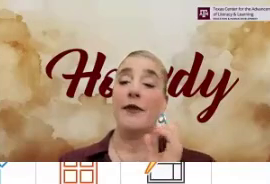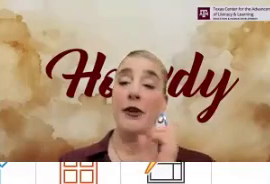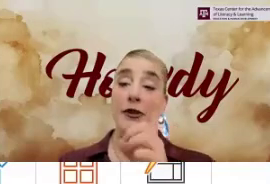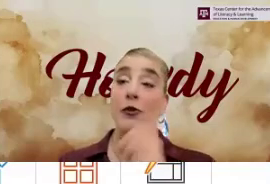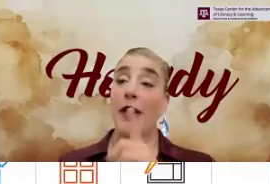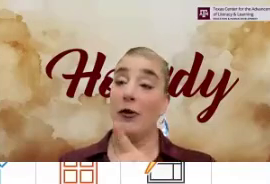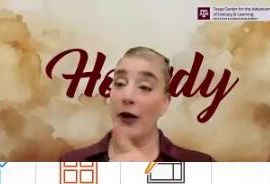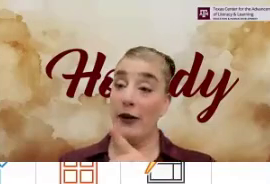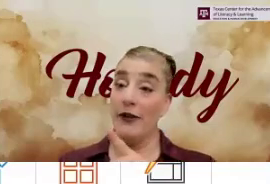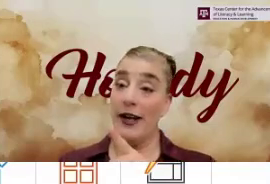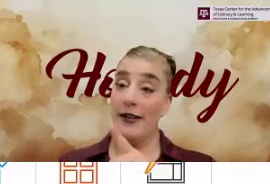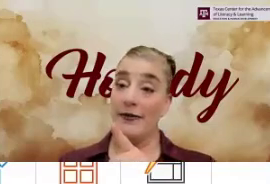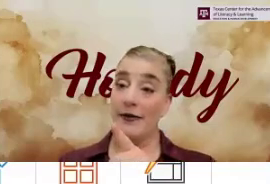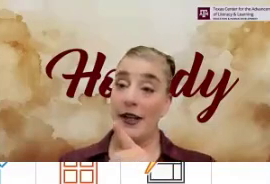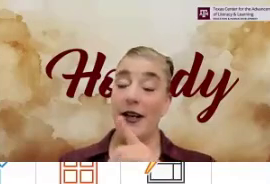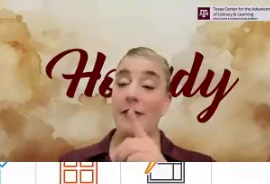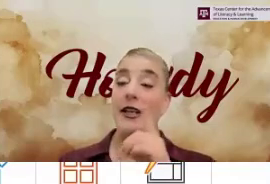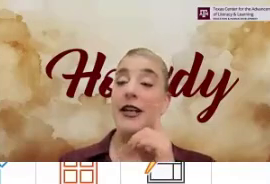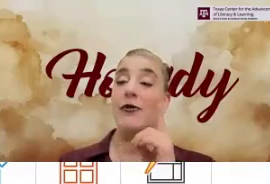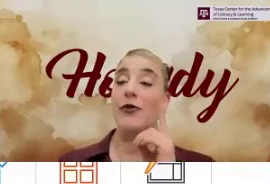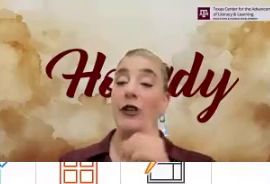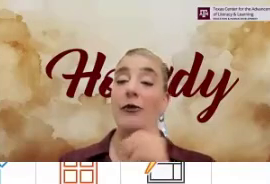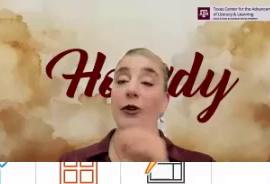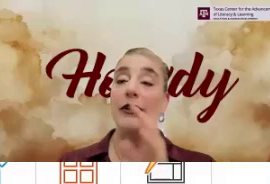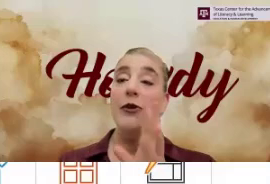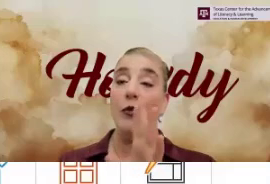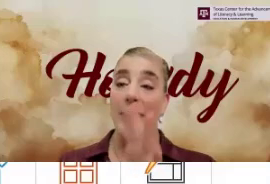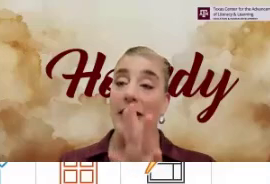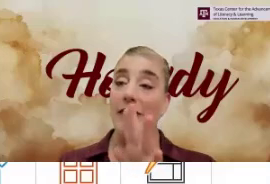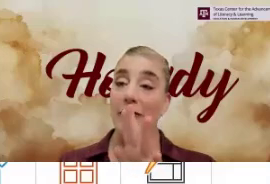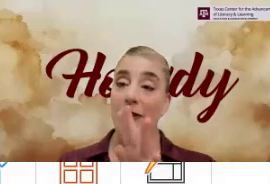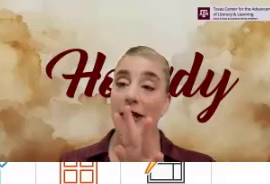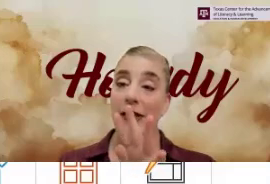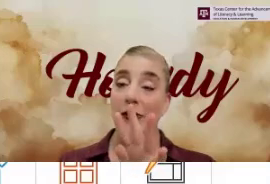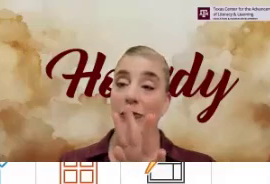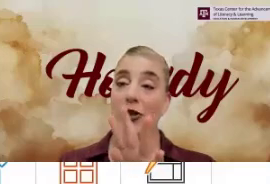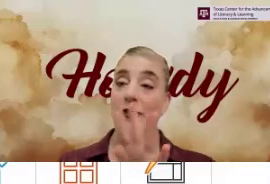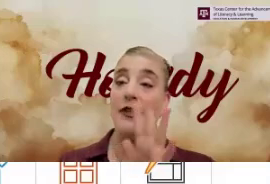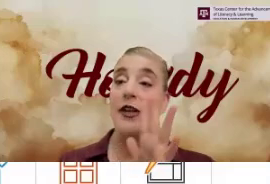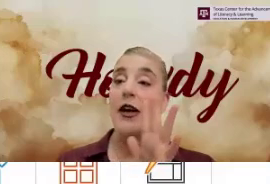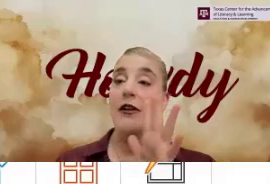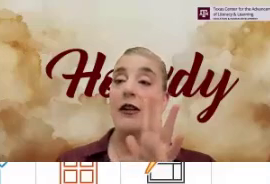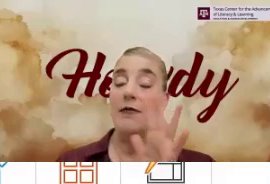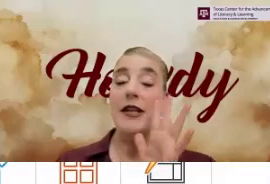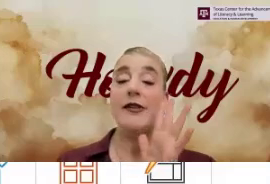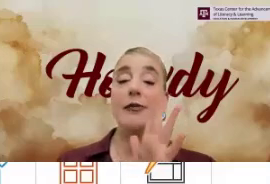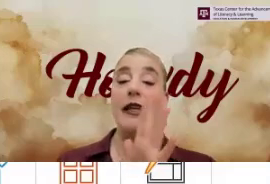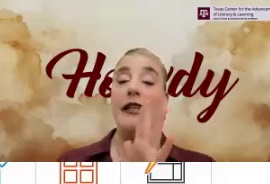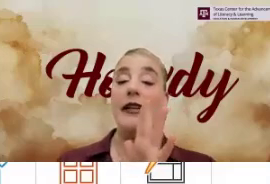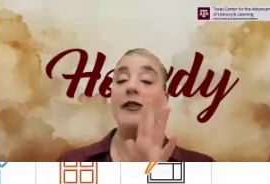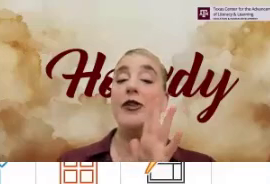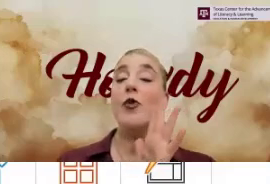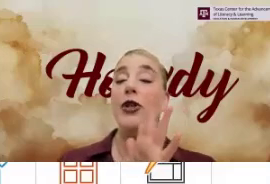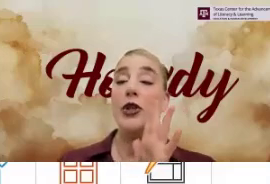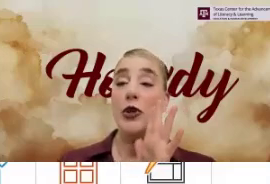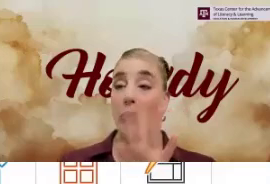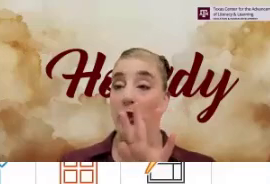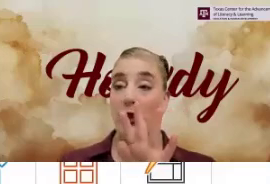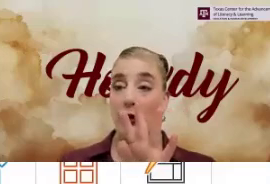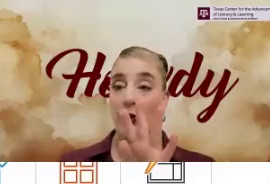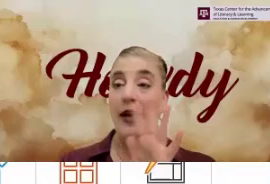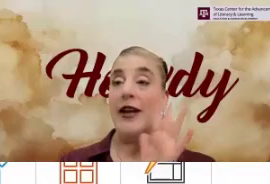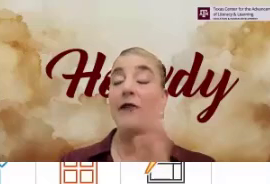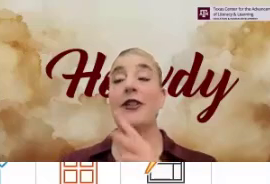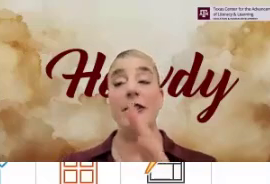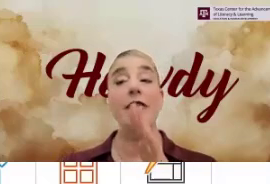Okay, there is a way around that, and I'm going to get really, really weedy for a minute. So just let me explain this. Okay. What you